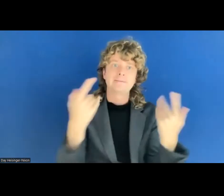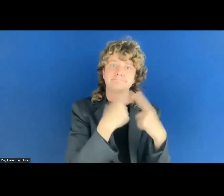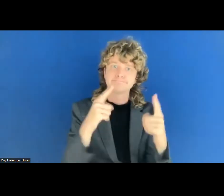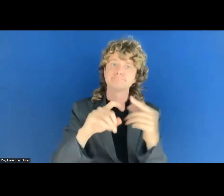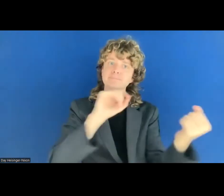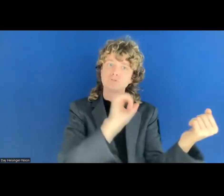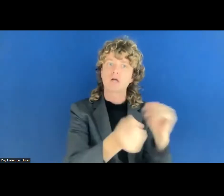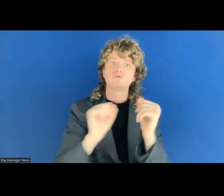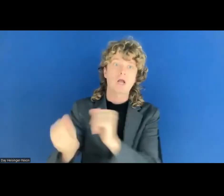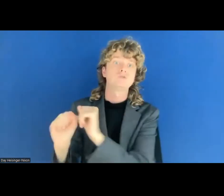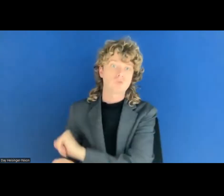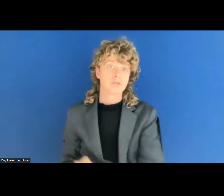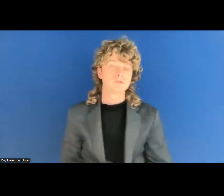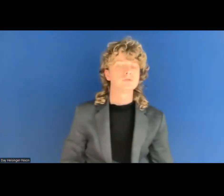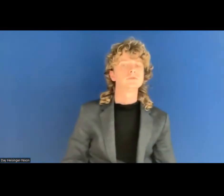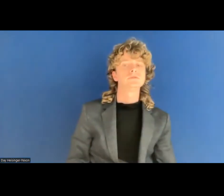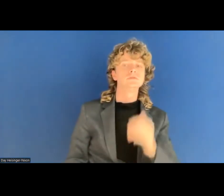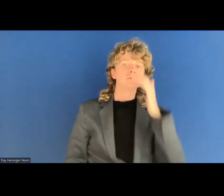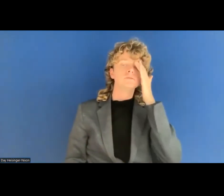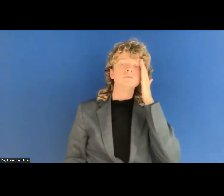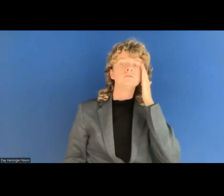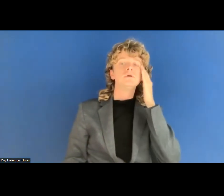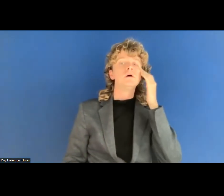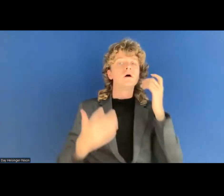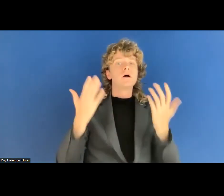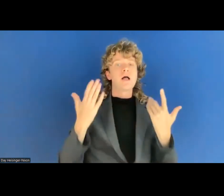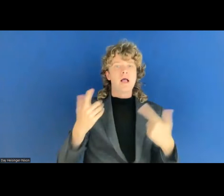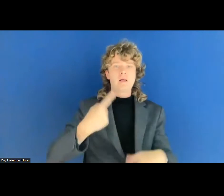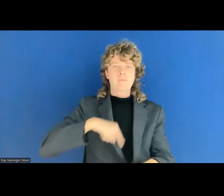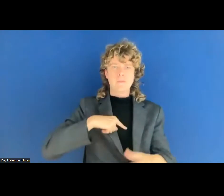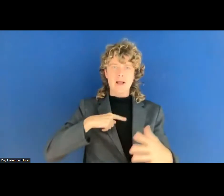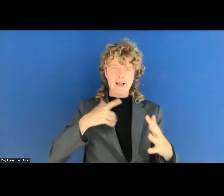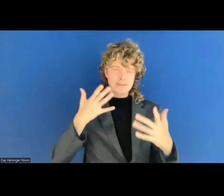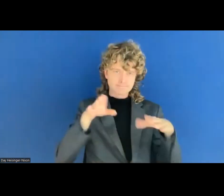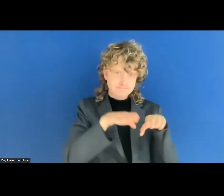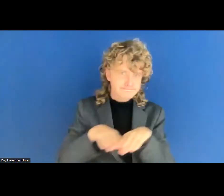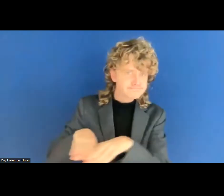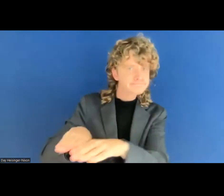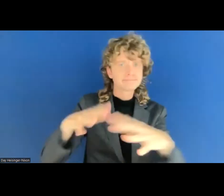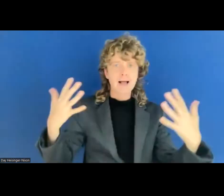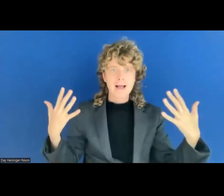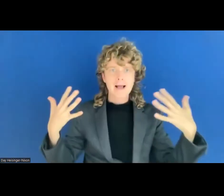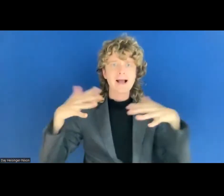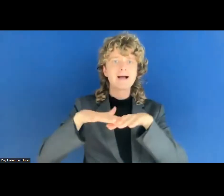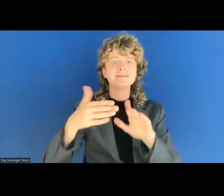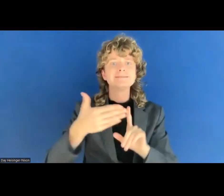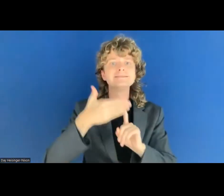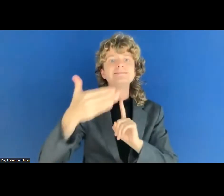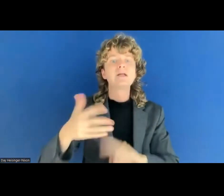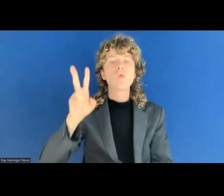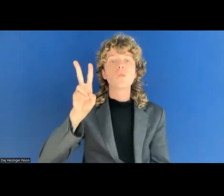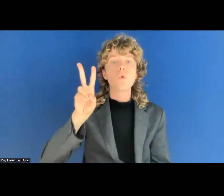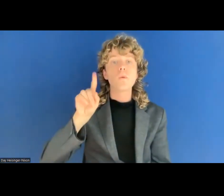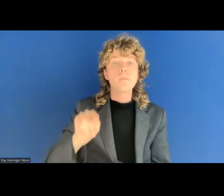probably we will harmonize with WCAG 2.2, which is almost finished. We will update